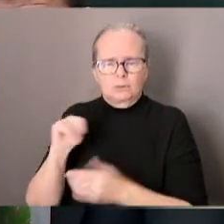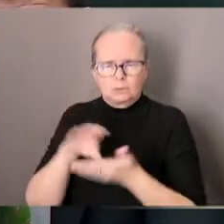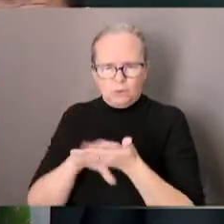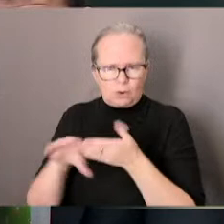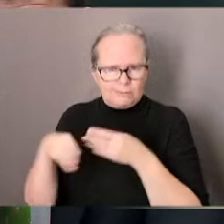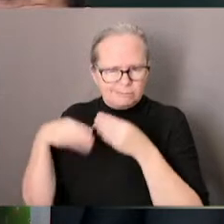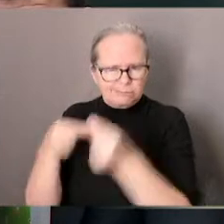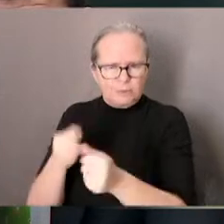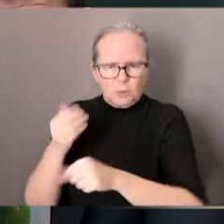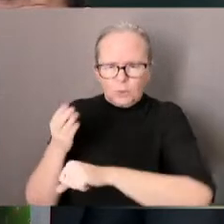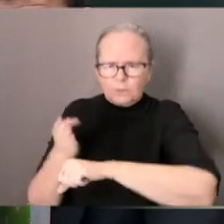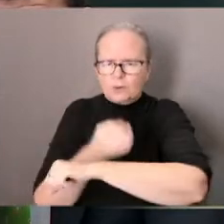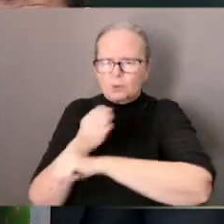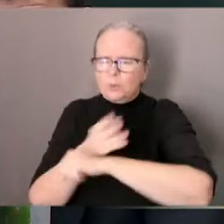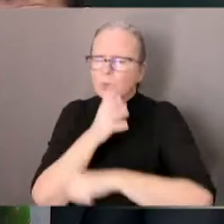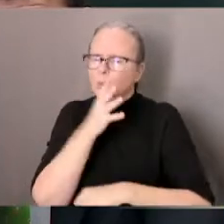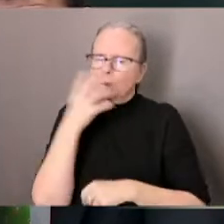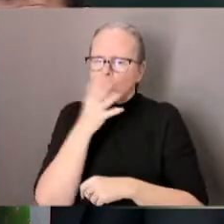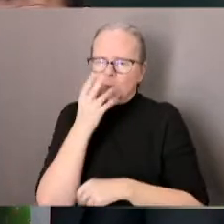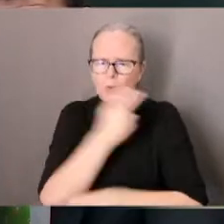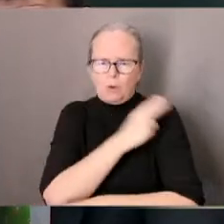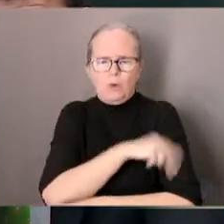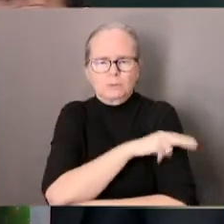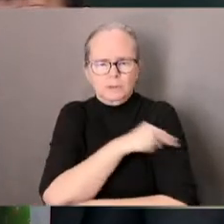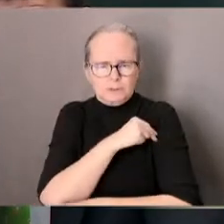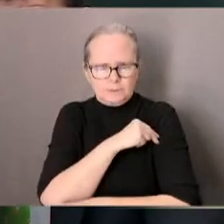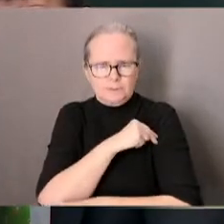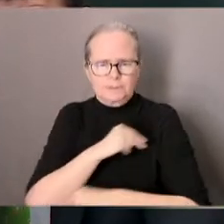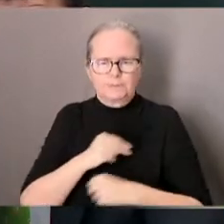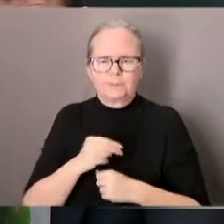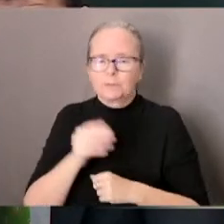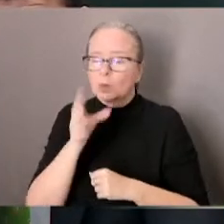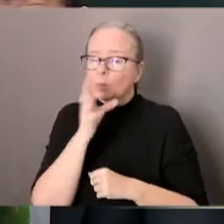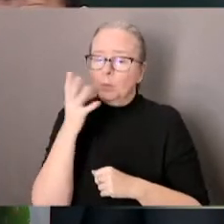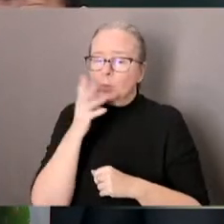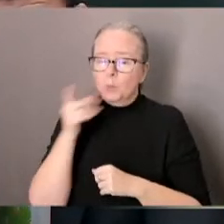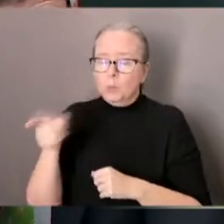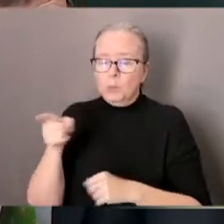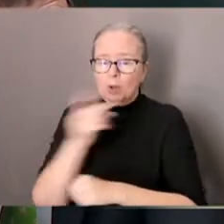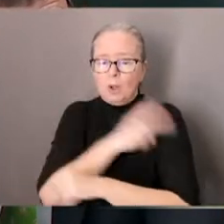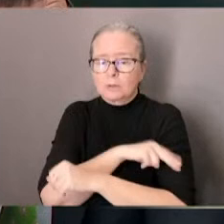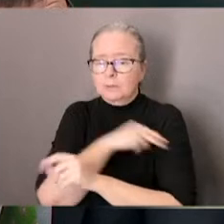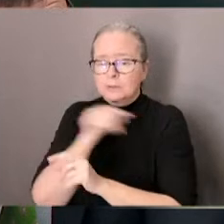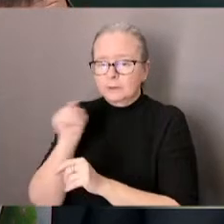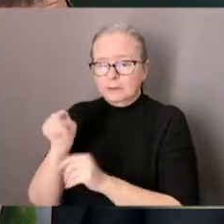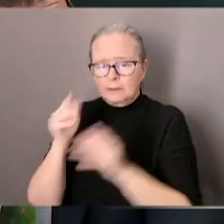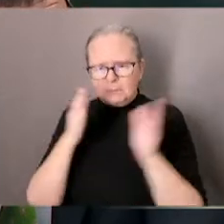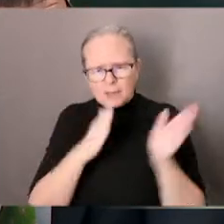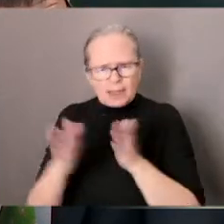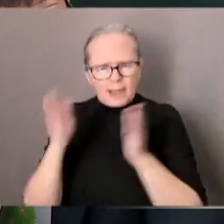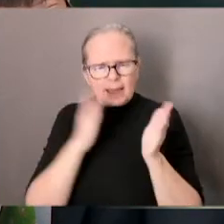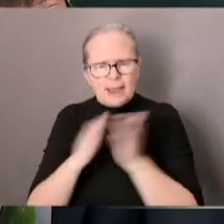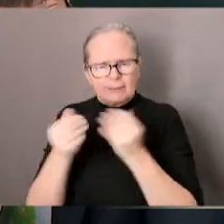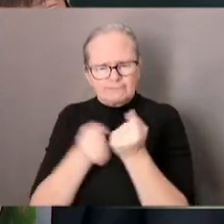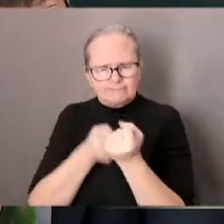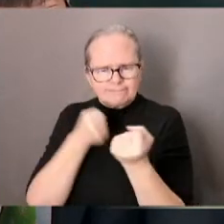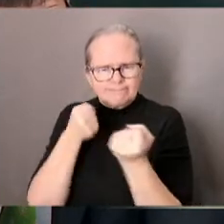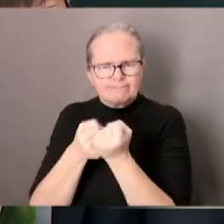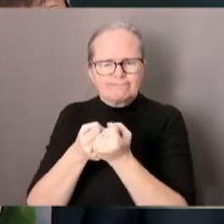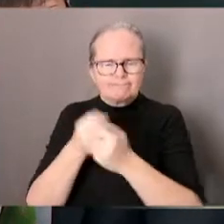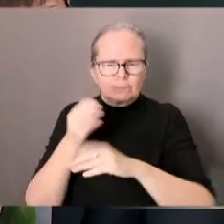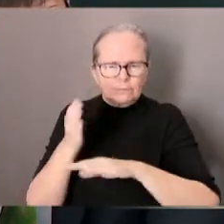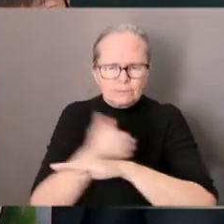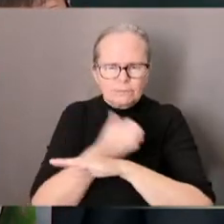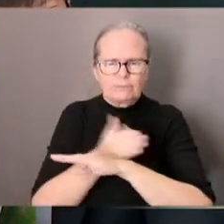province now the rural Health Facilities revitalization program supports upgrades and Renovations in hospitals emergency departments pharmacies